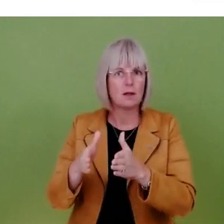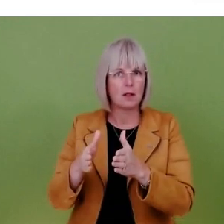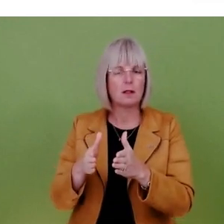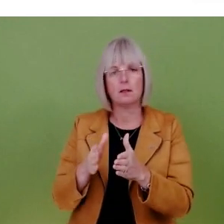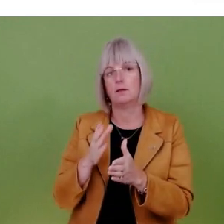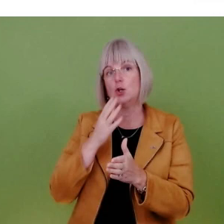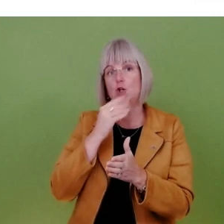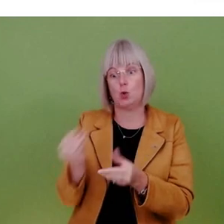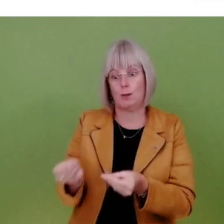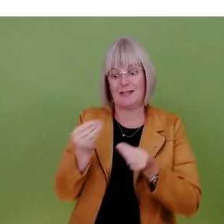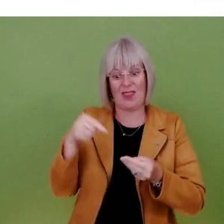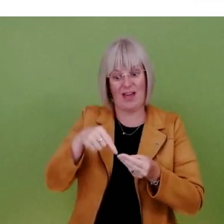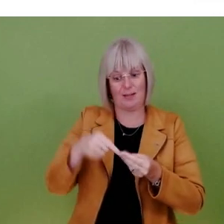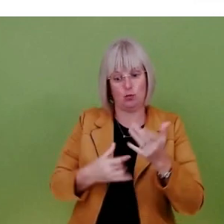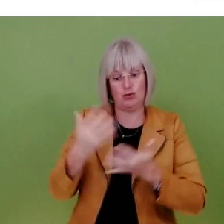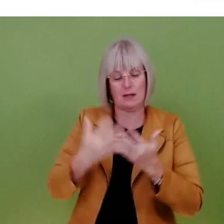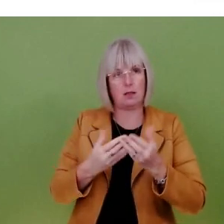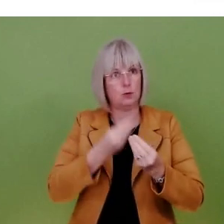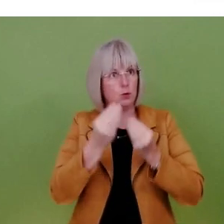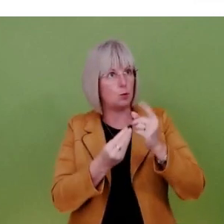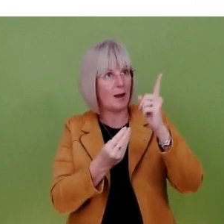senior leaders that we needed to take more action.